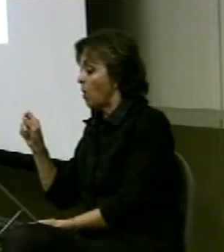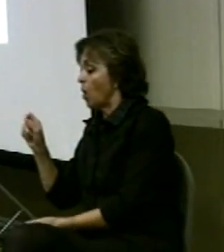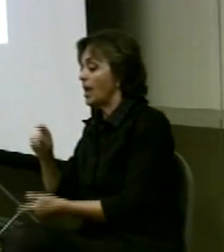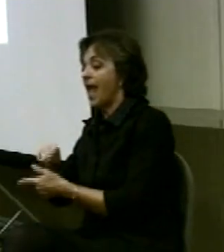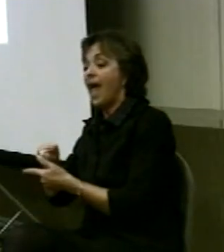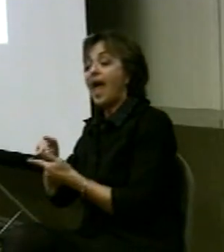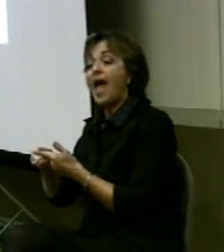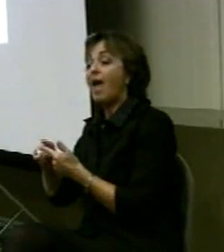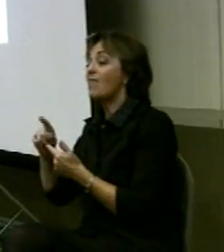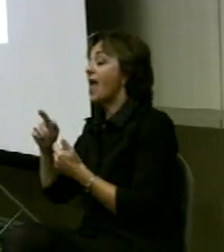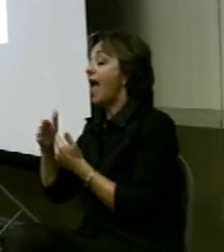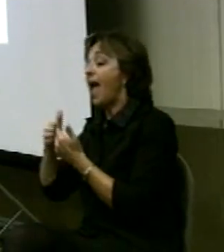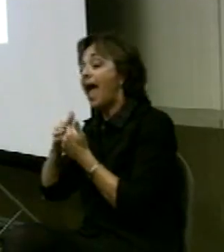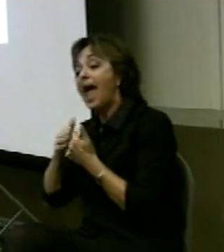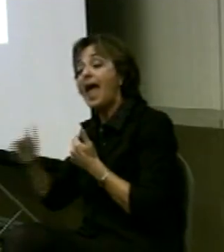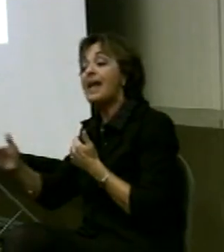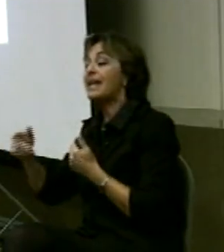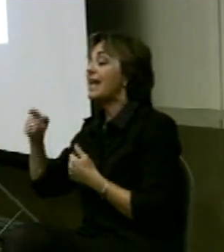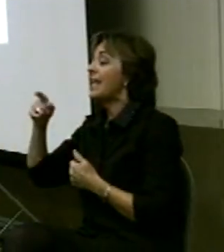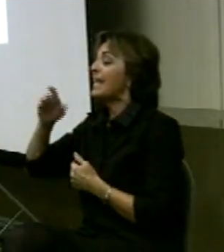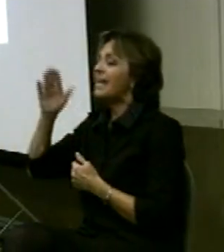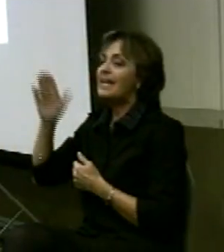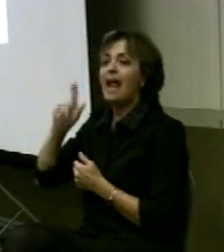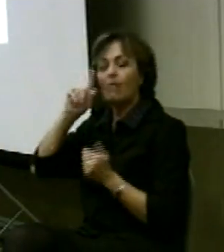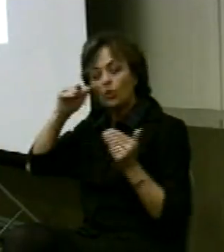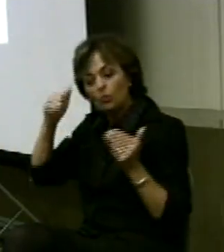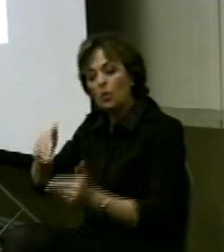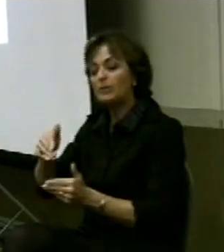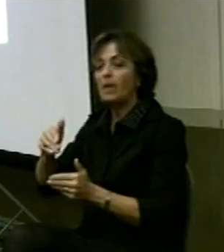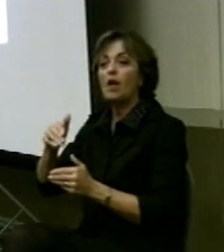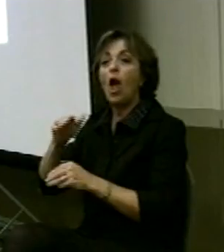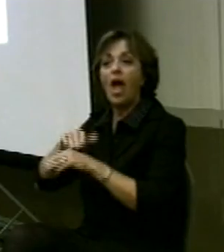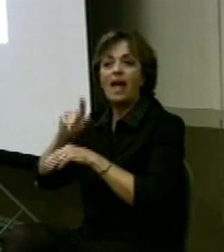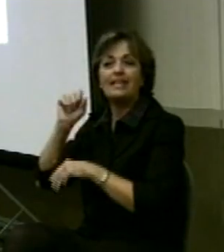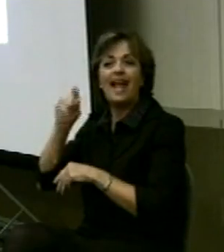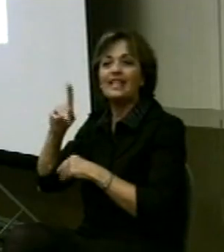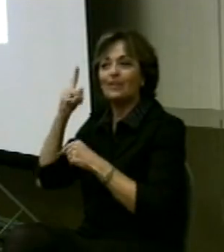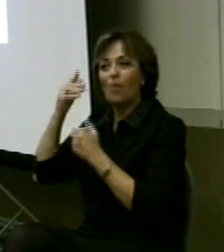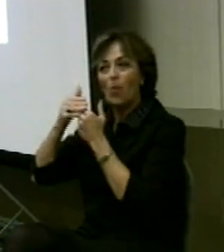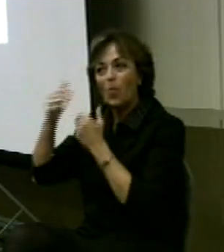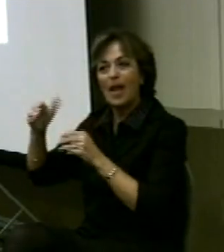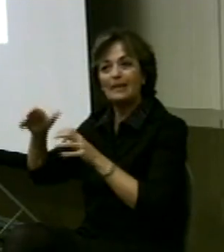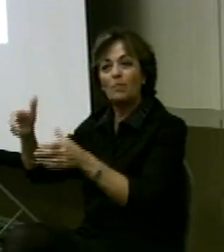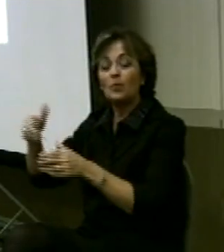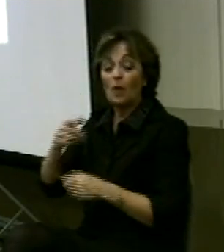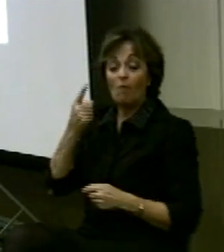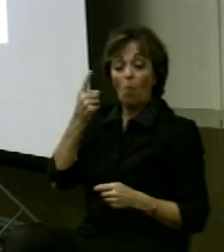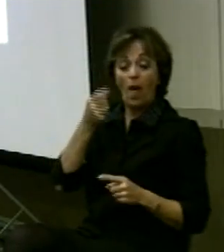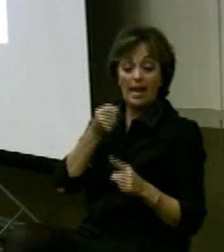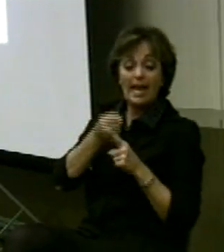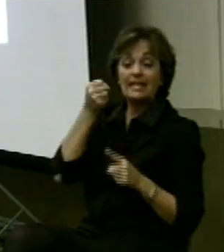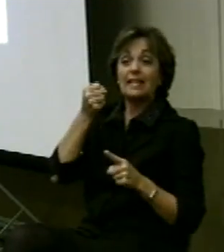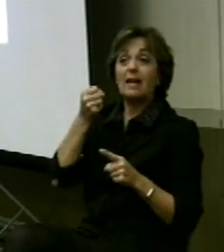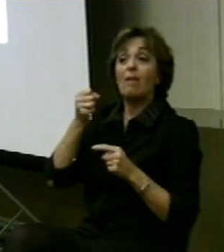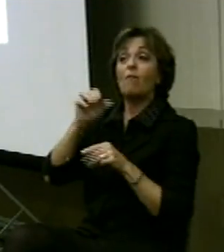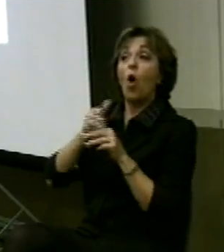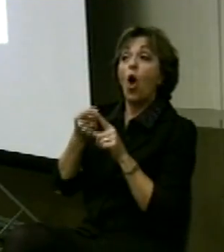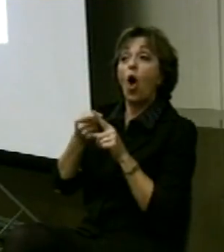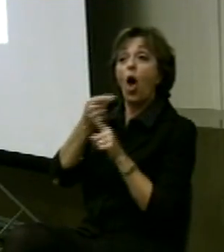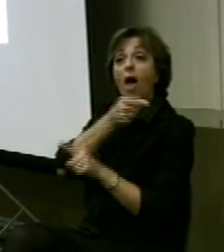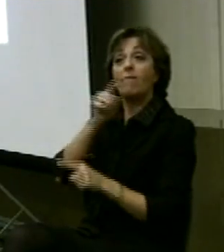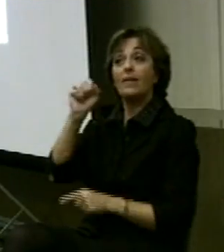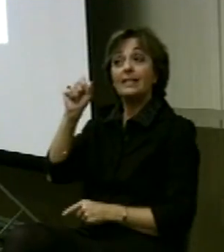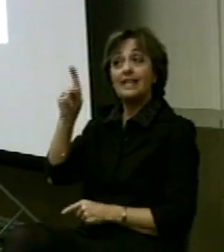comes back to task for the rest of my period. So I have 1 incident of off-task behavior for an entire hour. Is